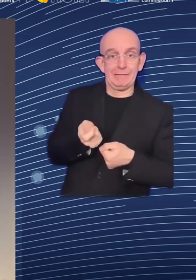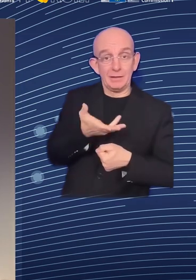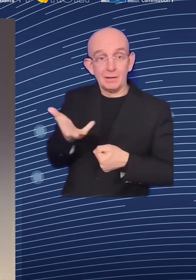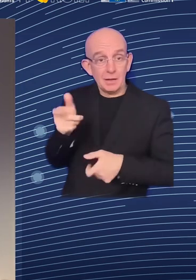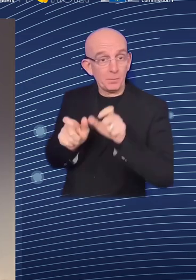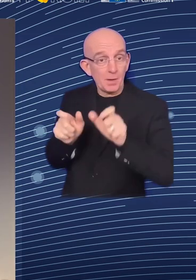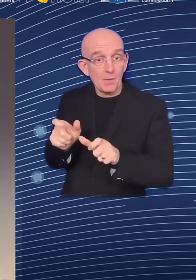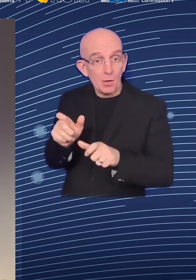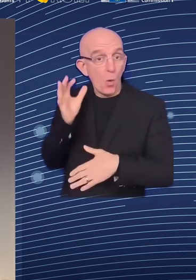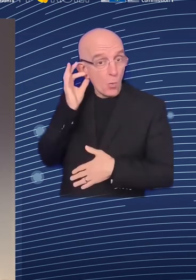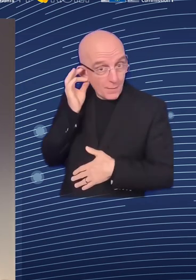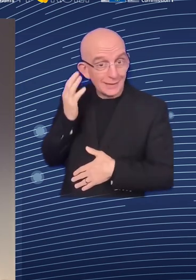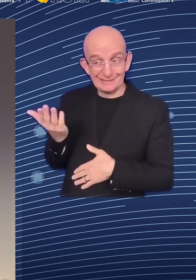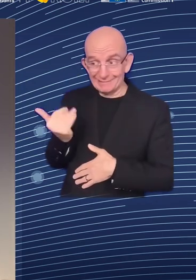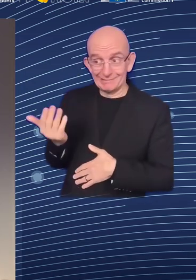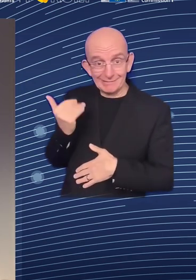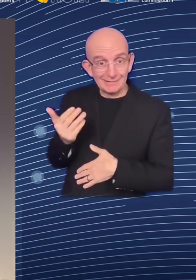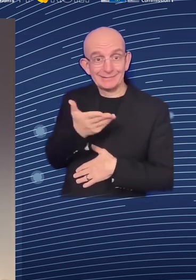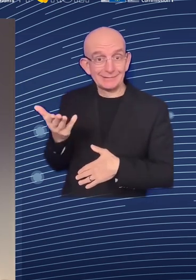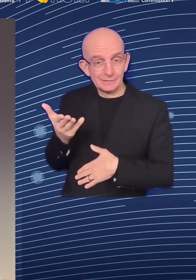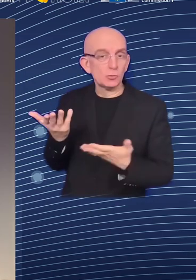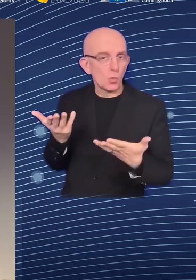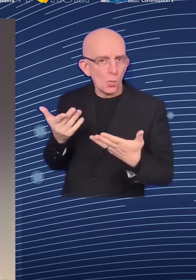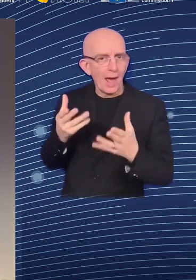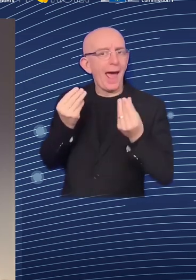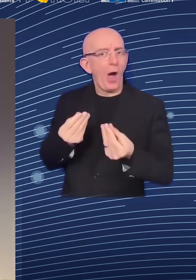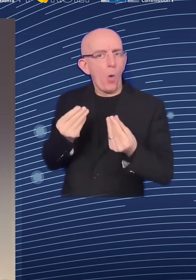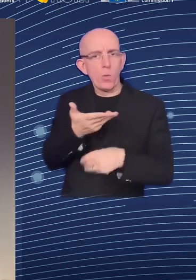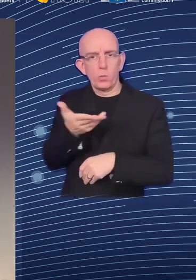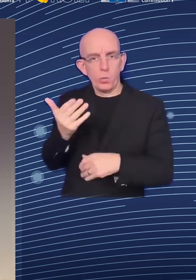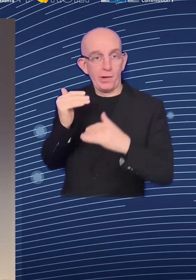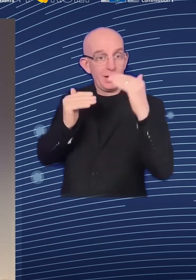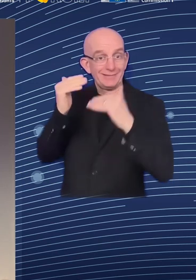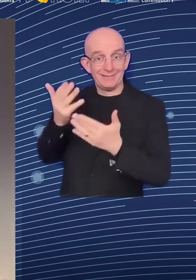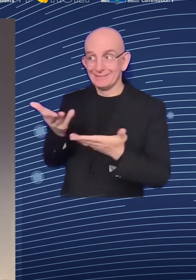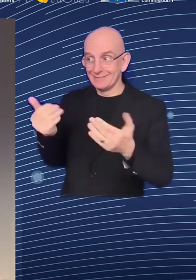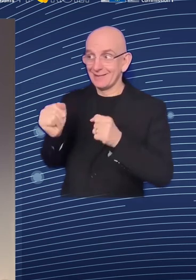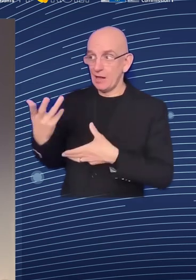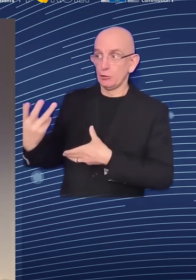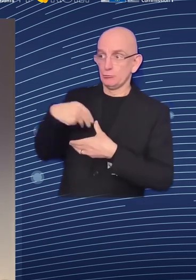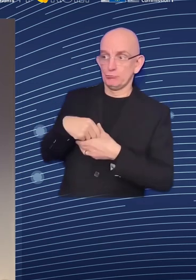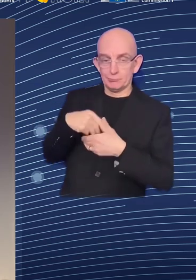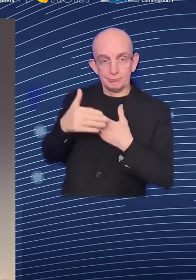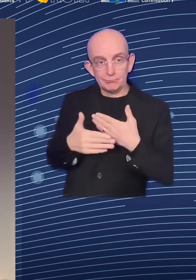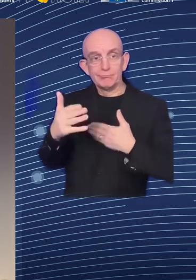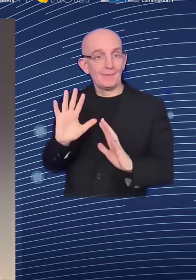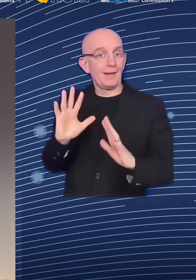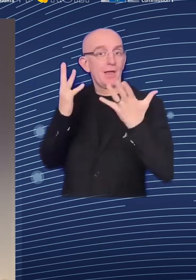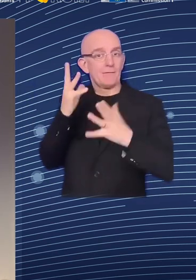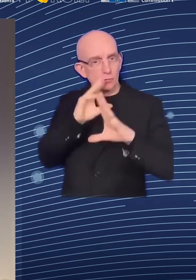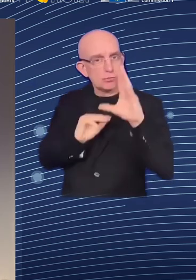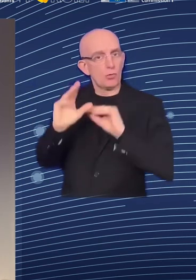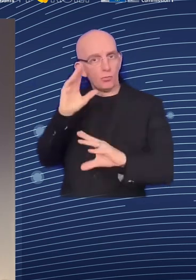from people's busy lives. I think there are two parts of this, of answering this question. And the first is, do